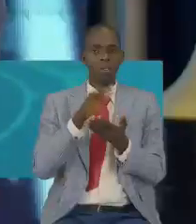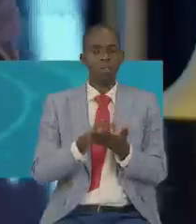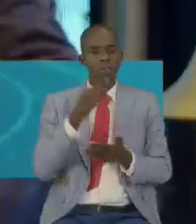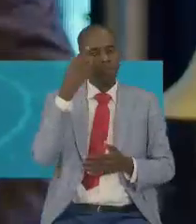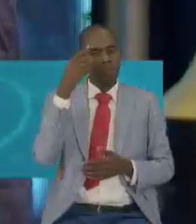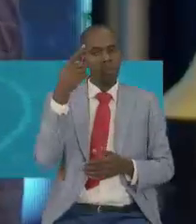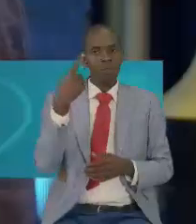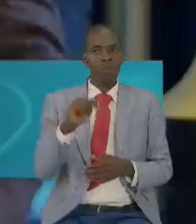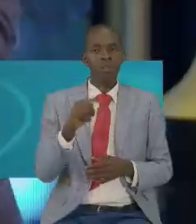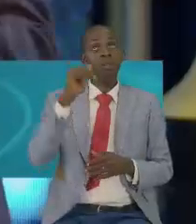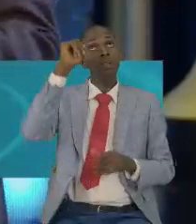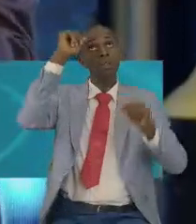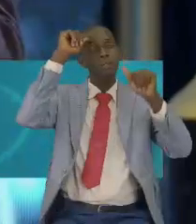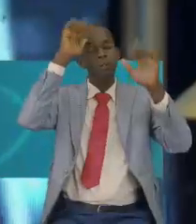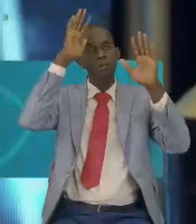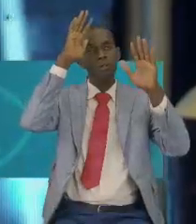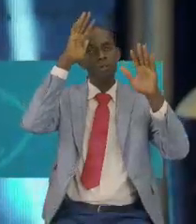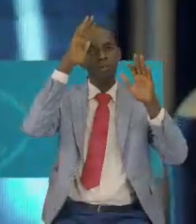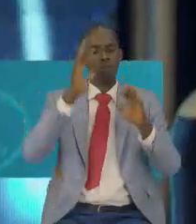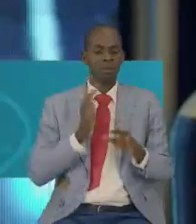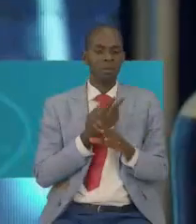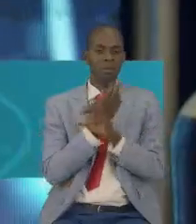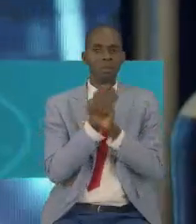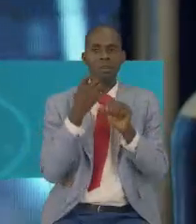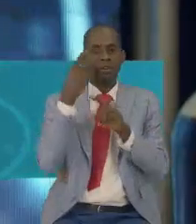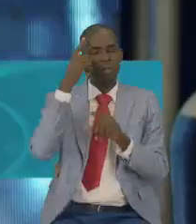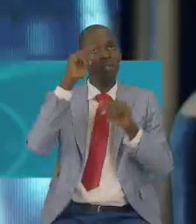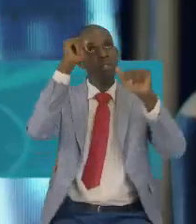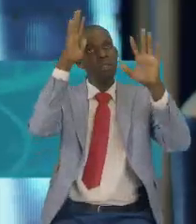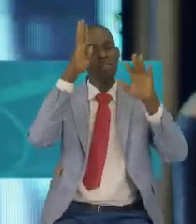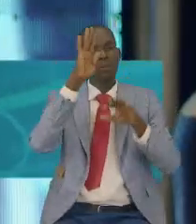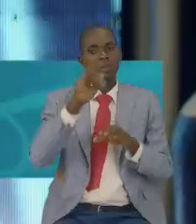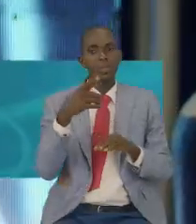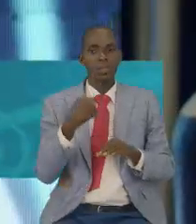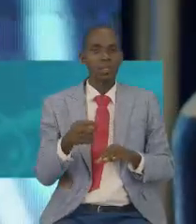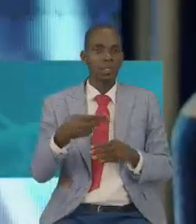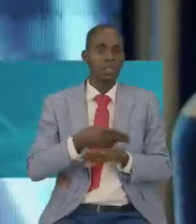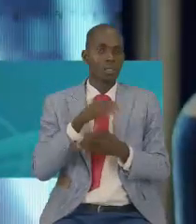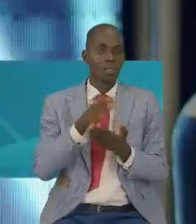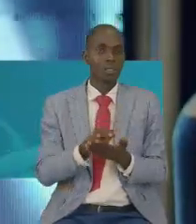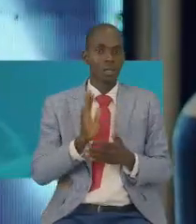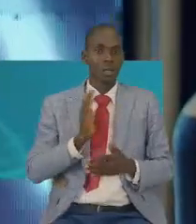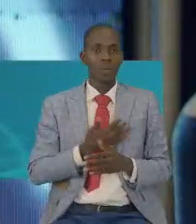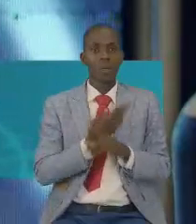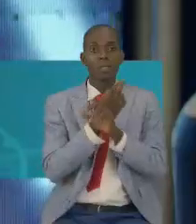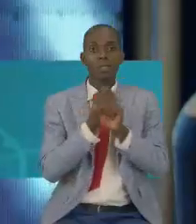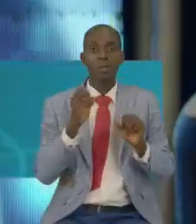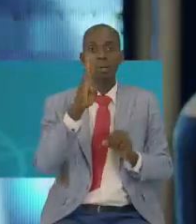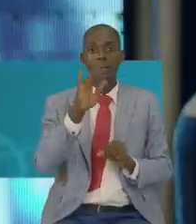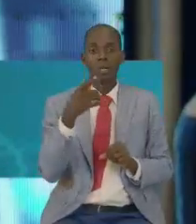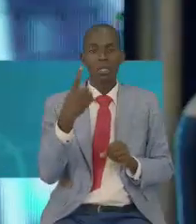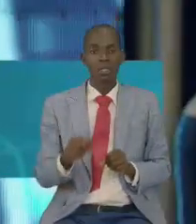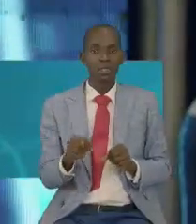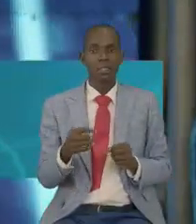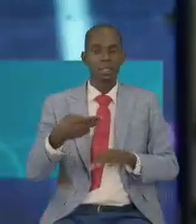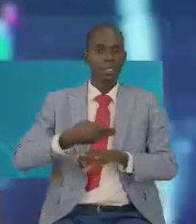Father by the Lamb. Our redemption by the Lamb for the Father. He redeems us